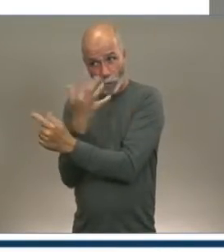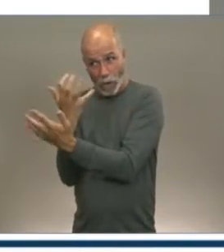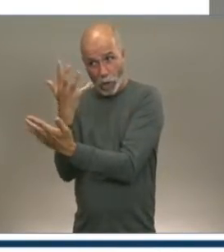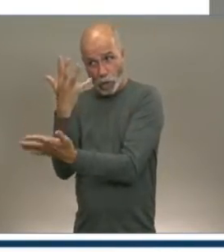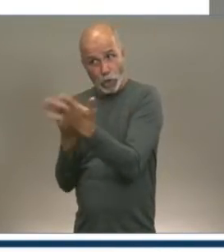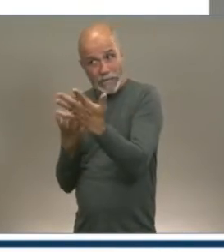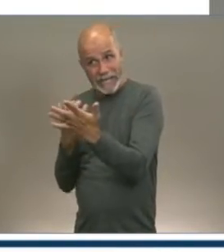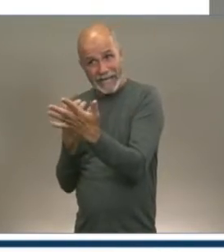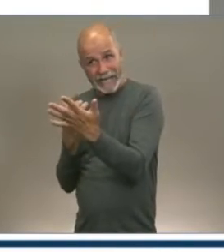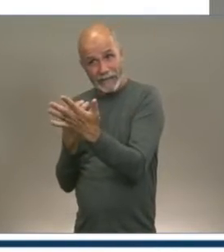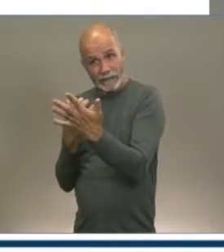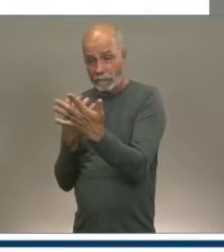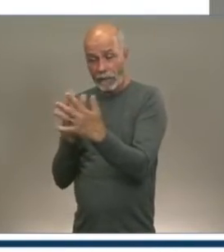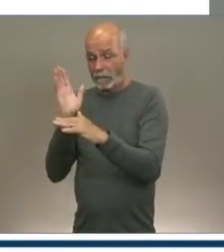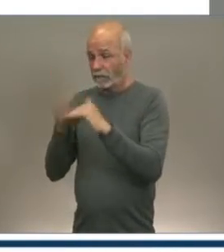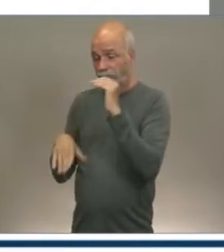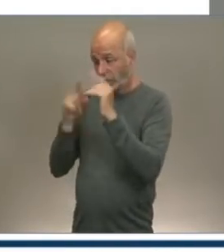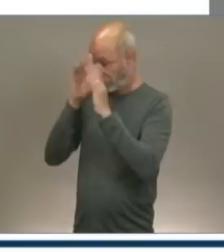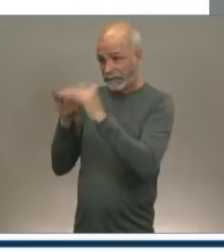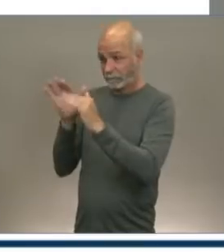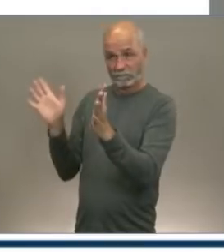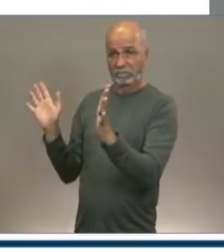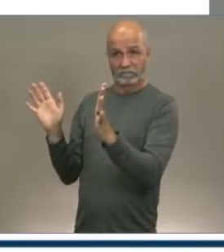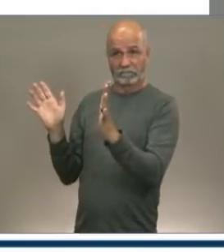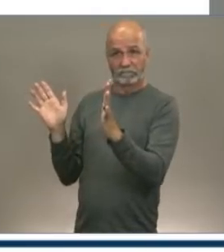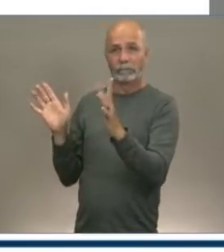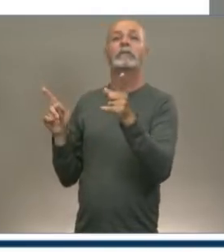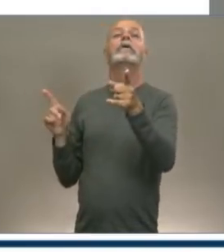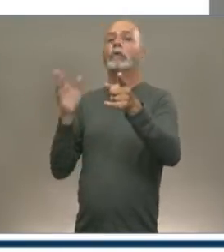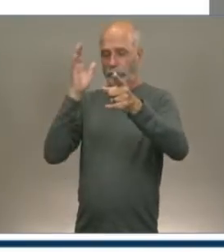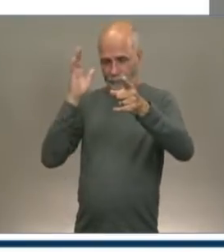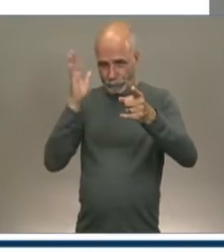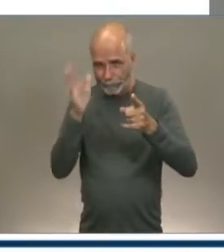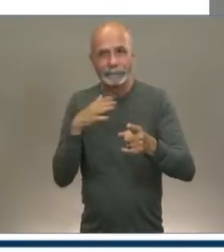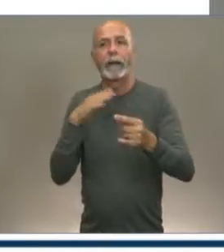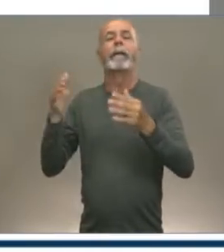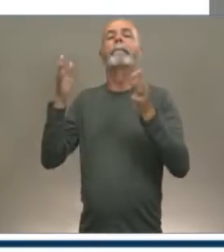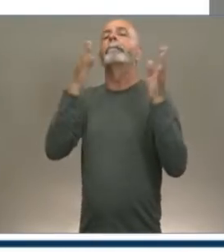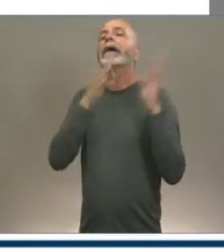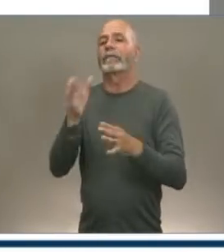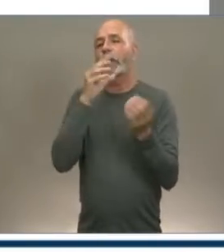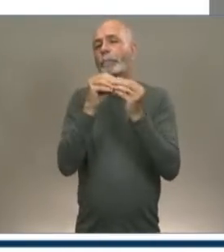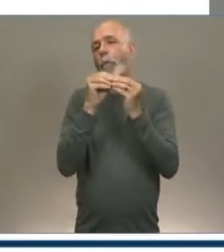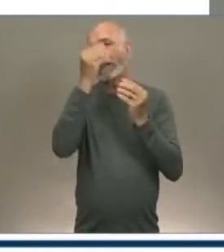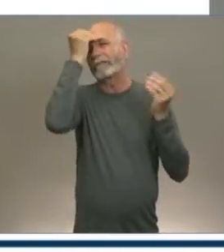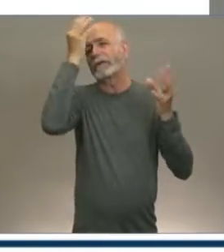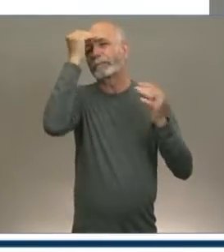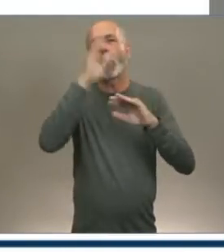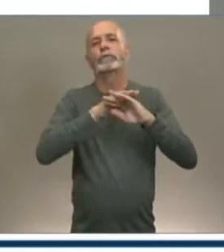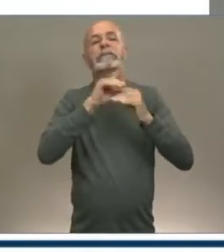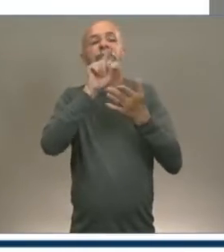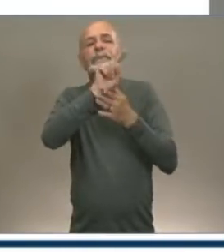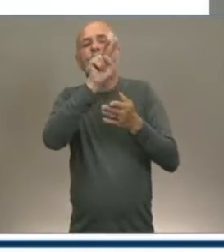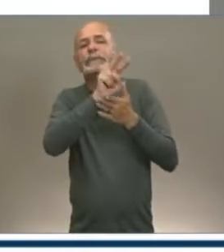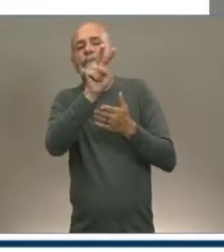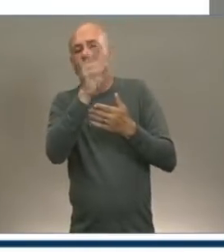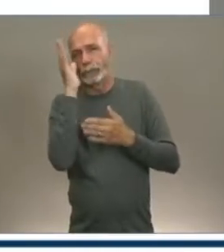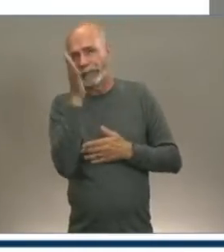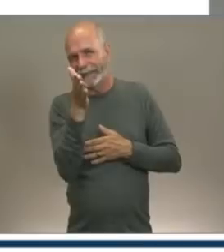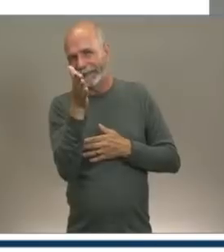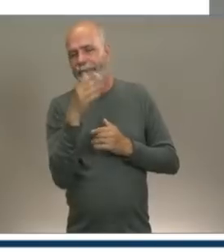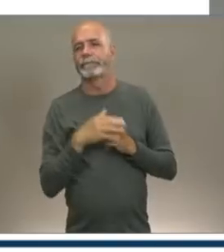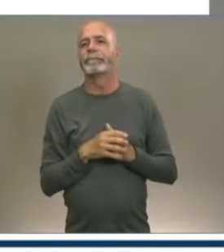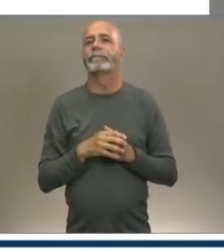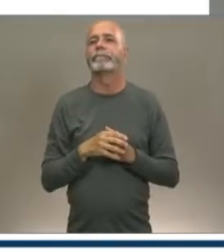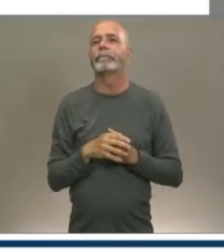scheduled. Planning is underway, and we'll have more concrete information in the days ahead. Well, people need to know that this is